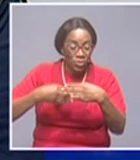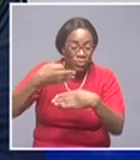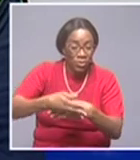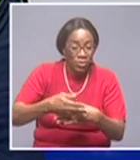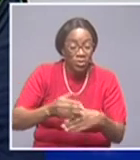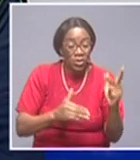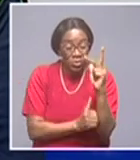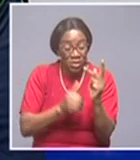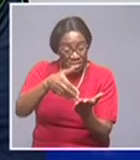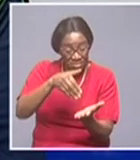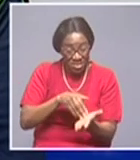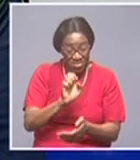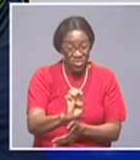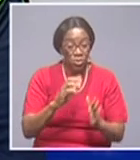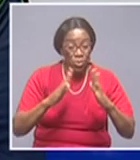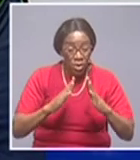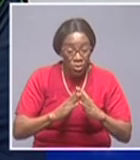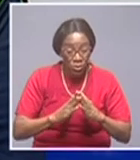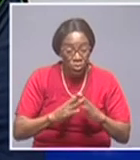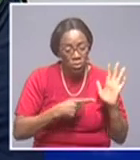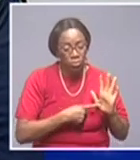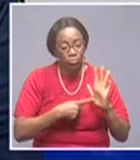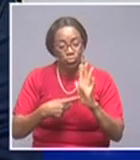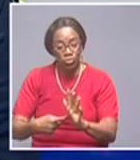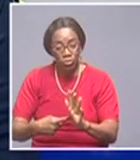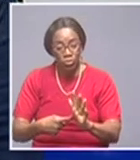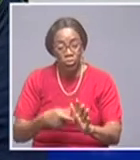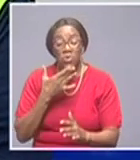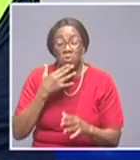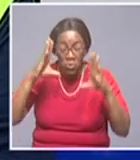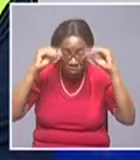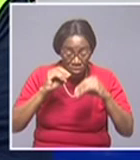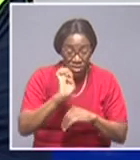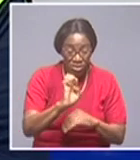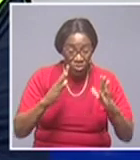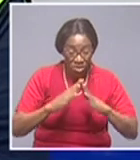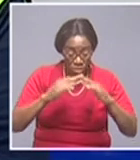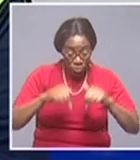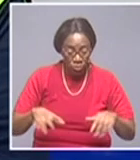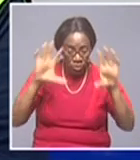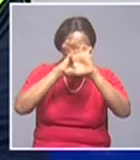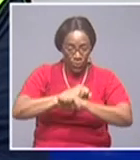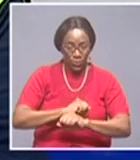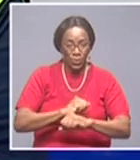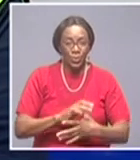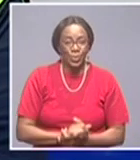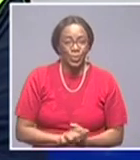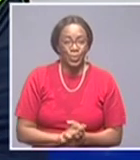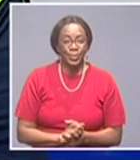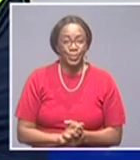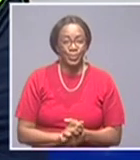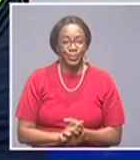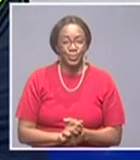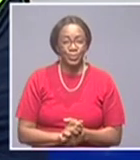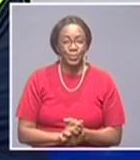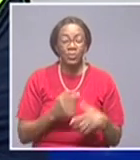can count accordingly. That is happening tonight. So there's an operation already tonight that we are busy with. We are also going to look at the